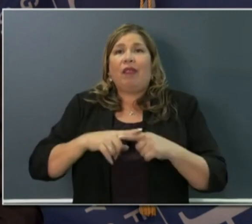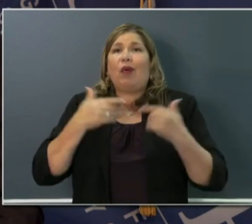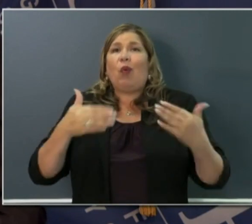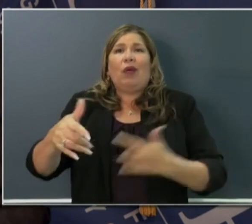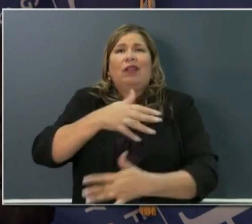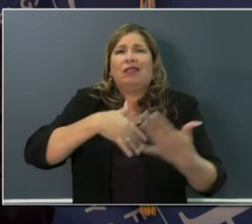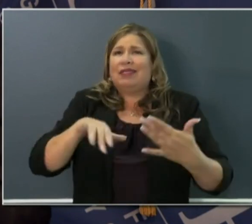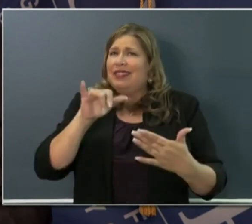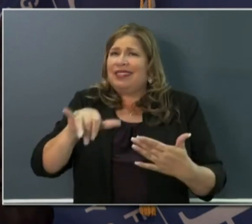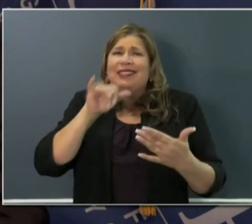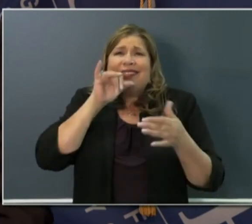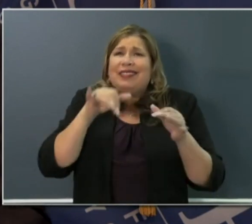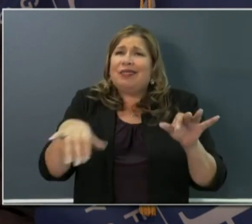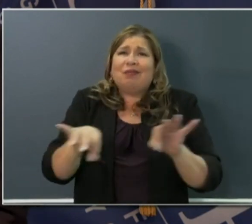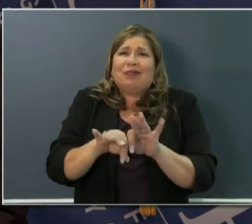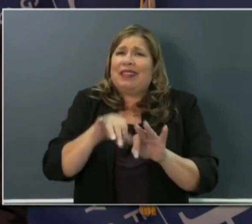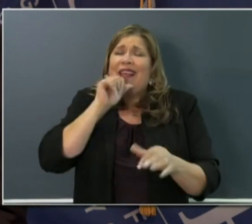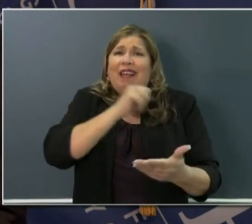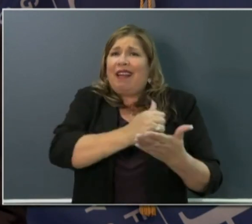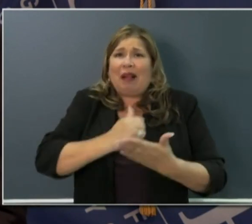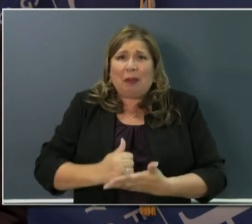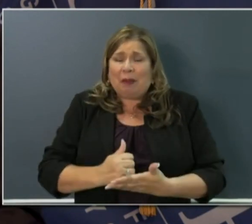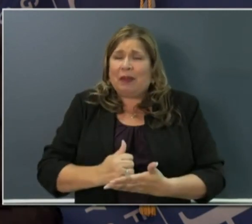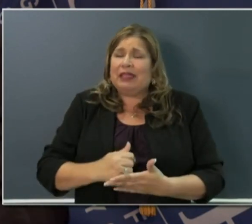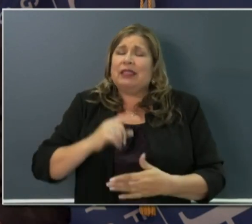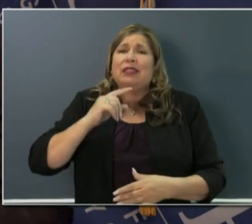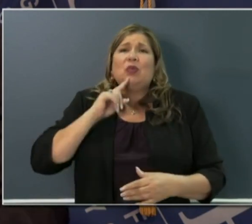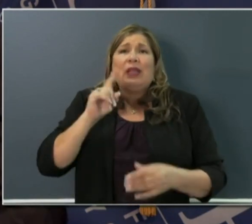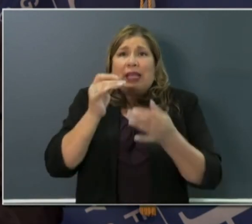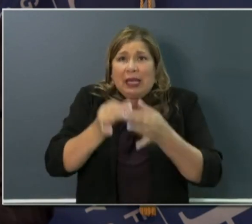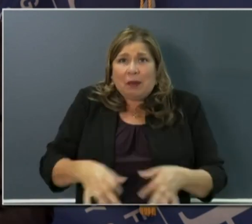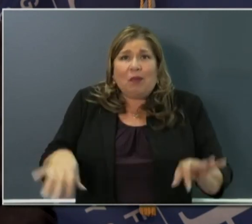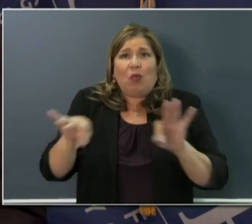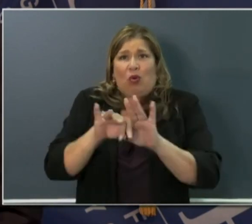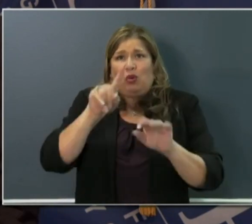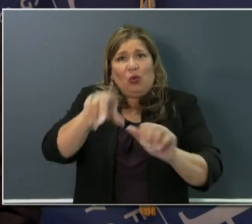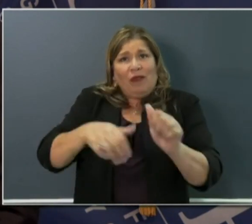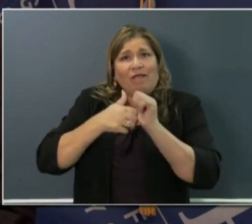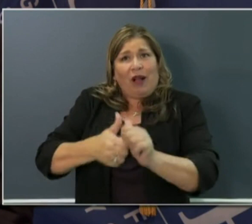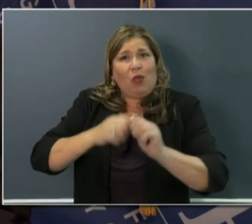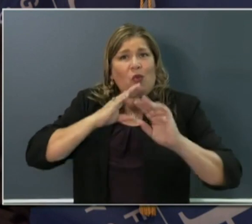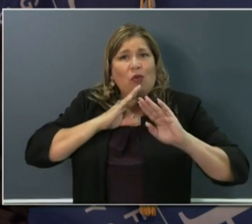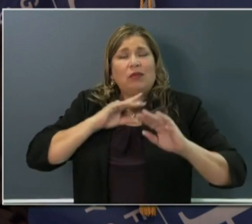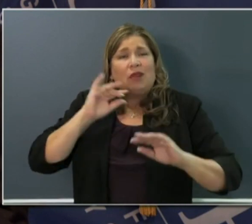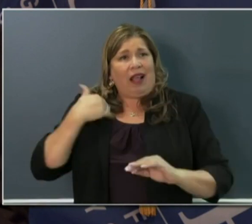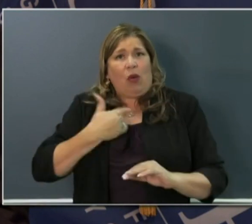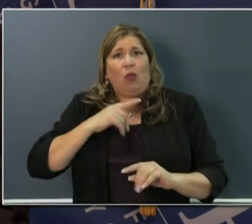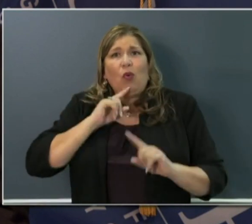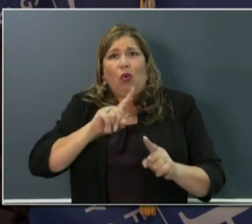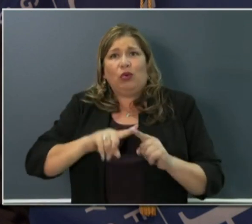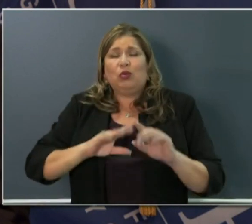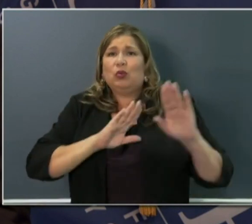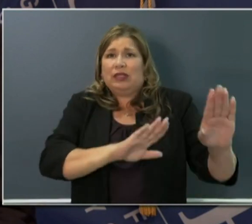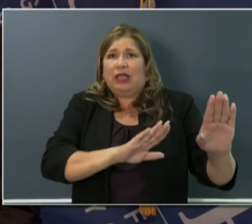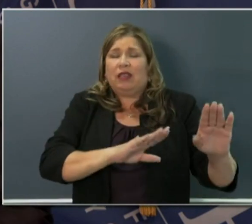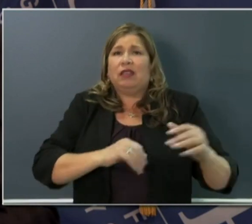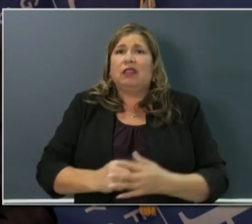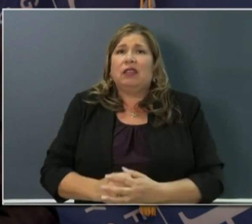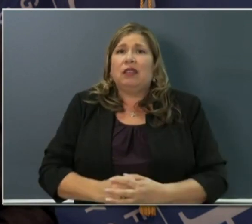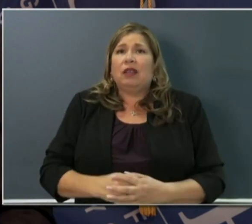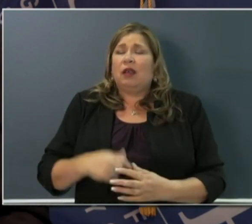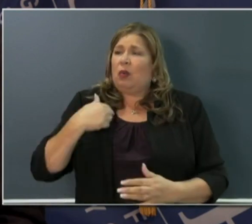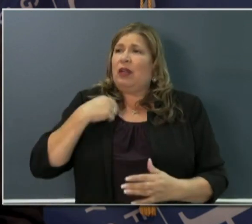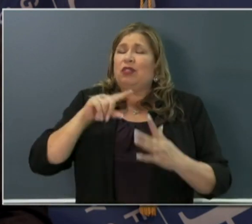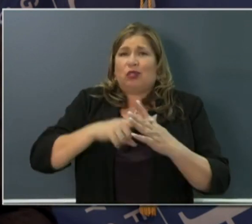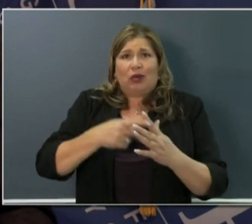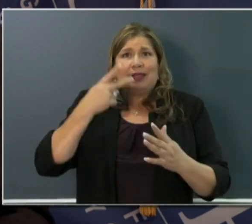incumbent that we take seriously these orders. We're already seeing a little movement, even in the state of California, and we